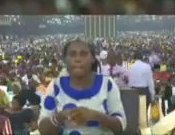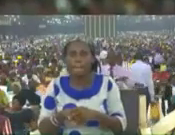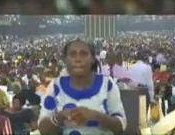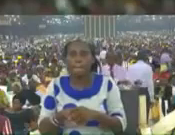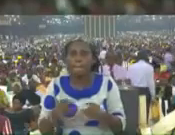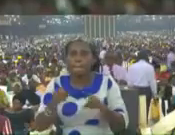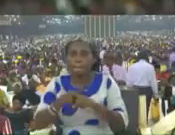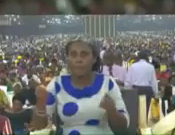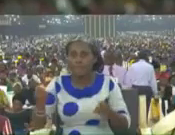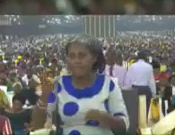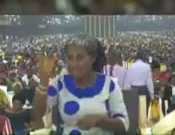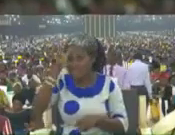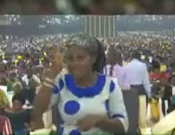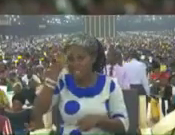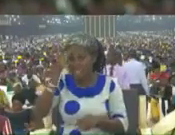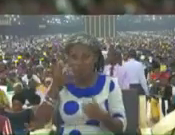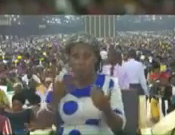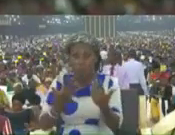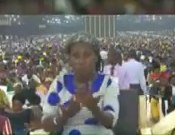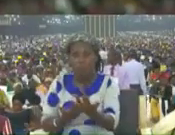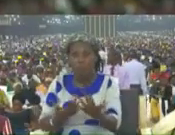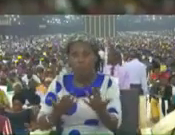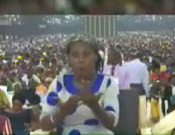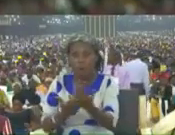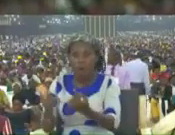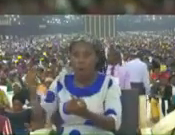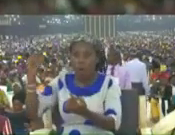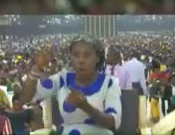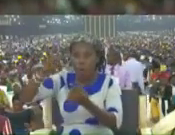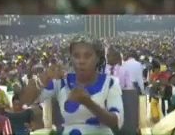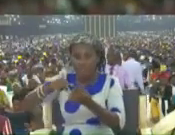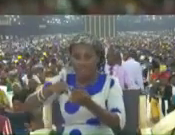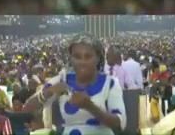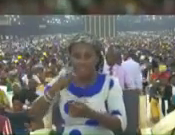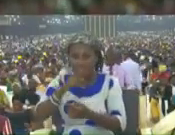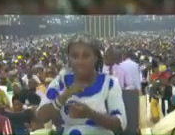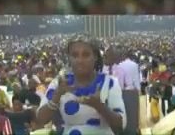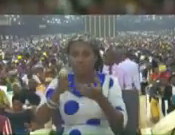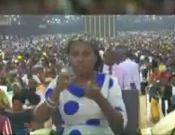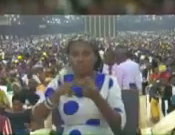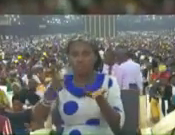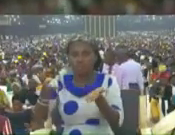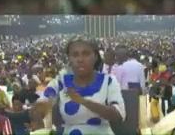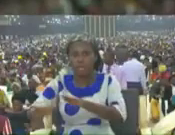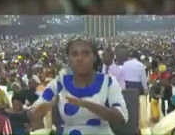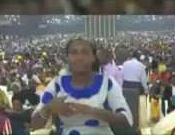But the father waited until when he was about to die,